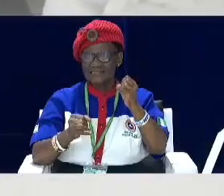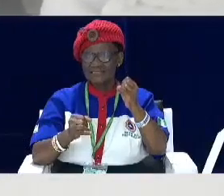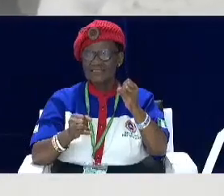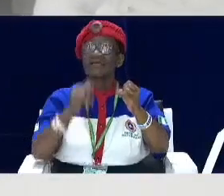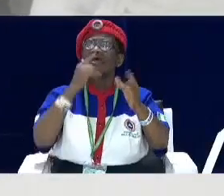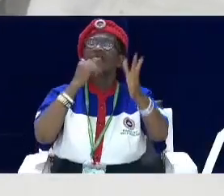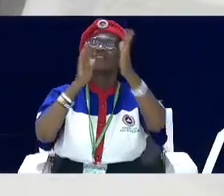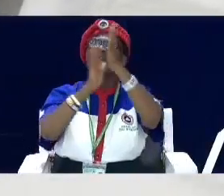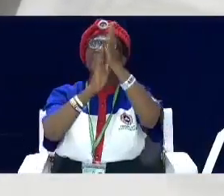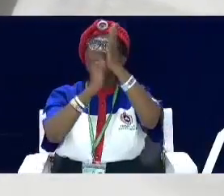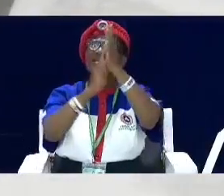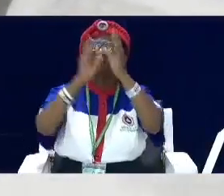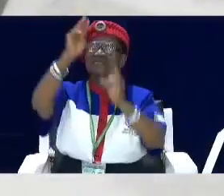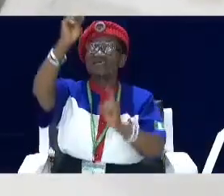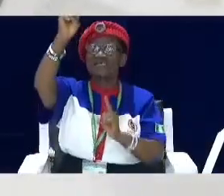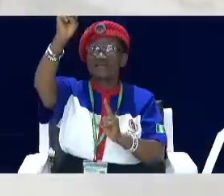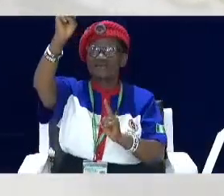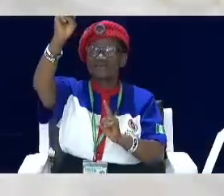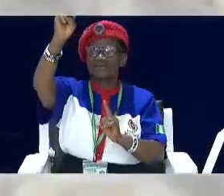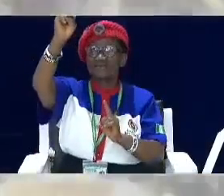Praise Him. Eyin.